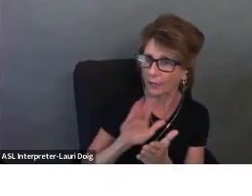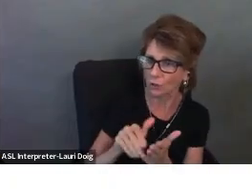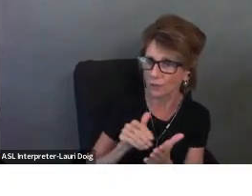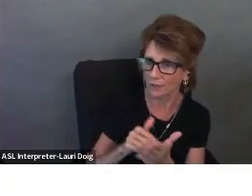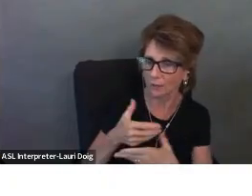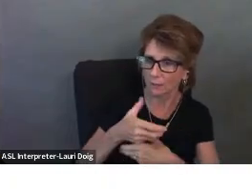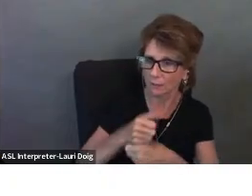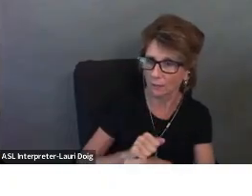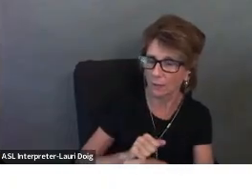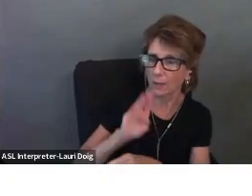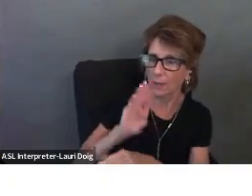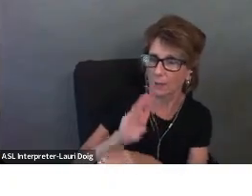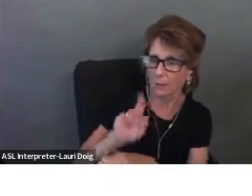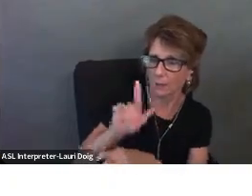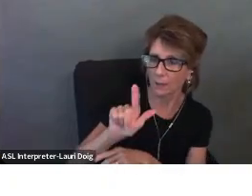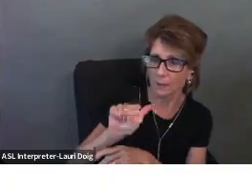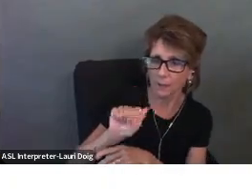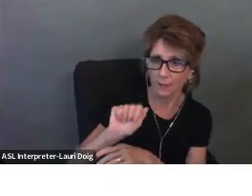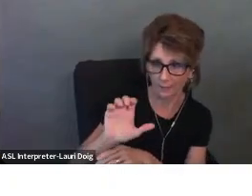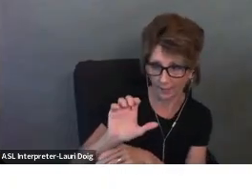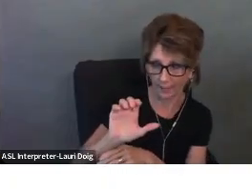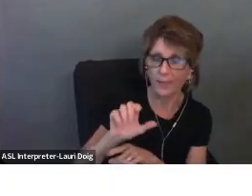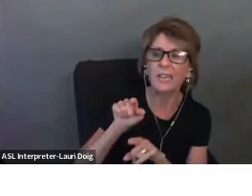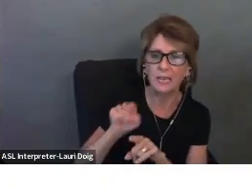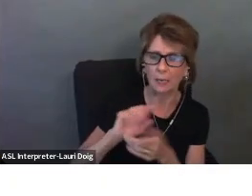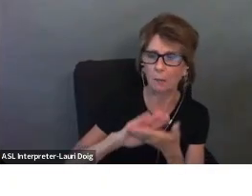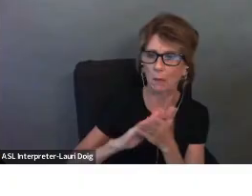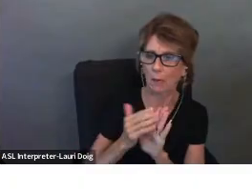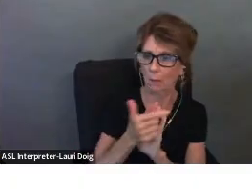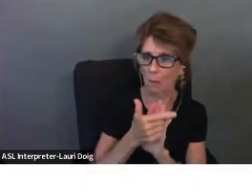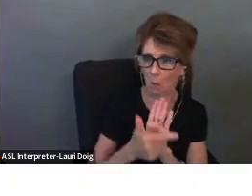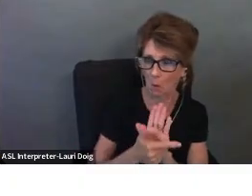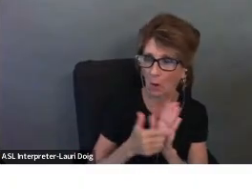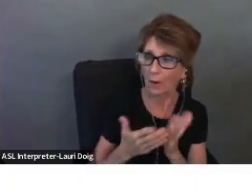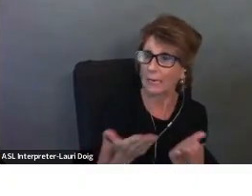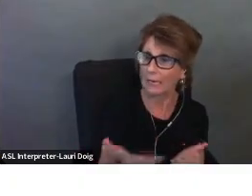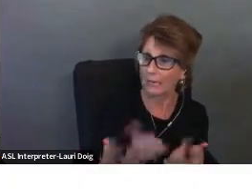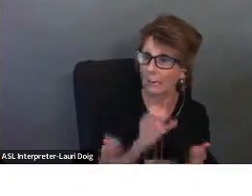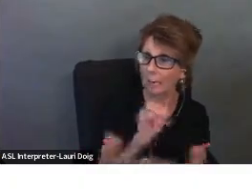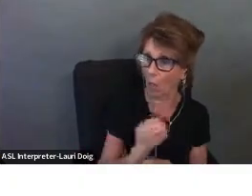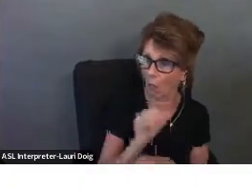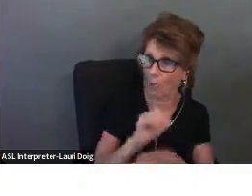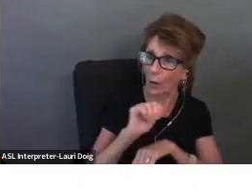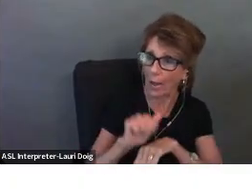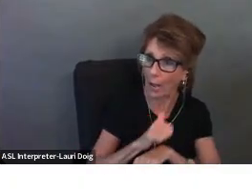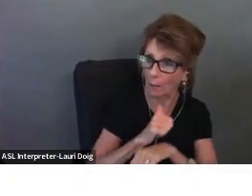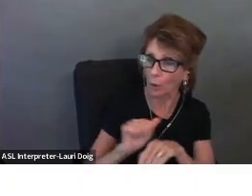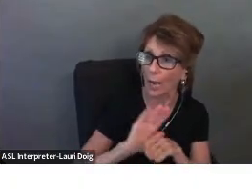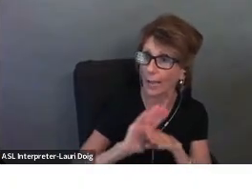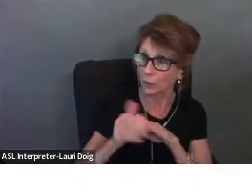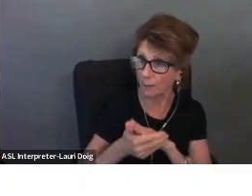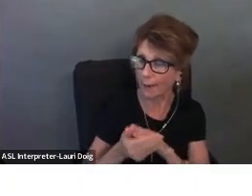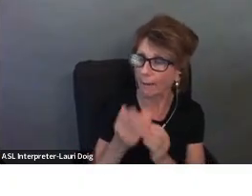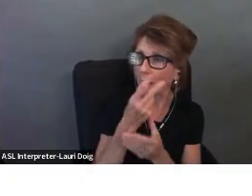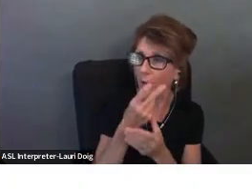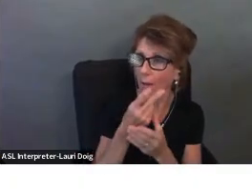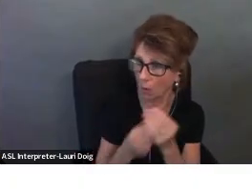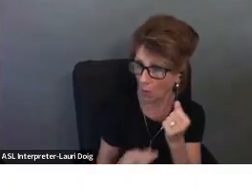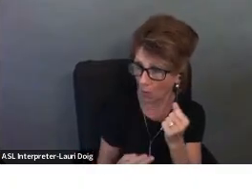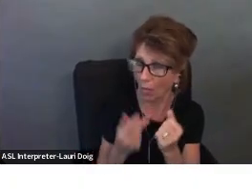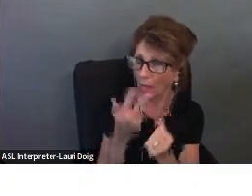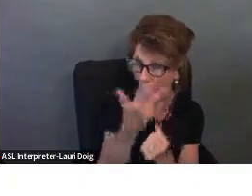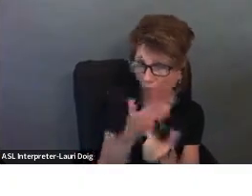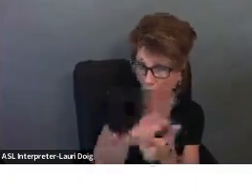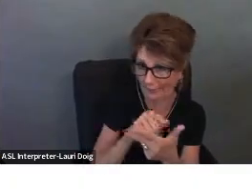admitted to practice at the bars in Ontario, Alberta, and Jamaica. Demar completed his studies at the University